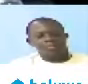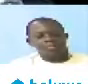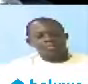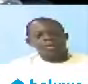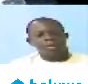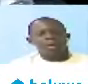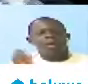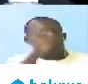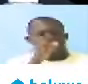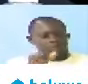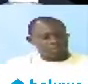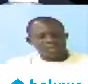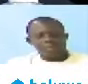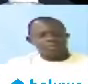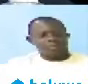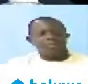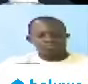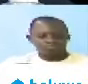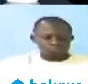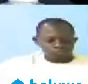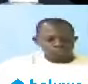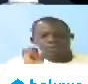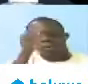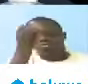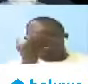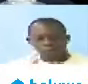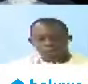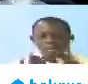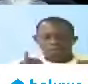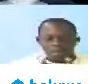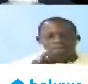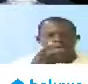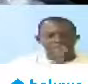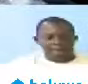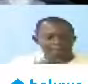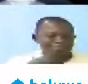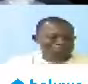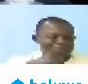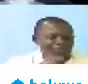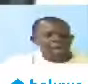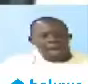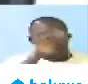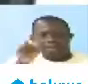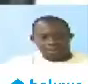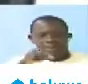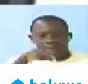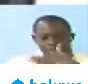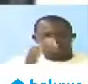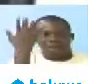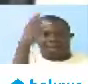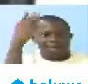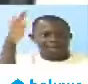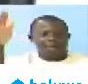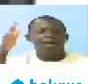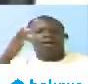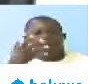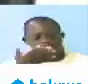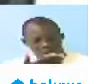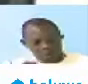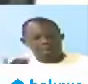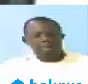because of the difficulties I encountered during the training and in the bush, this is why they gave me that